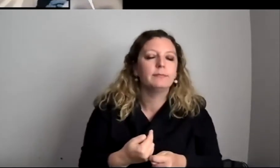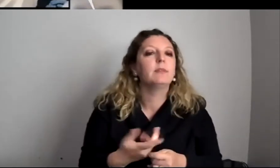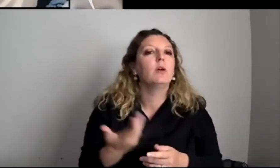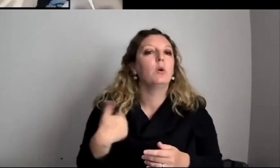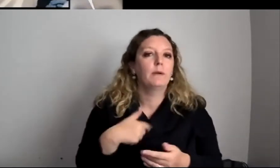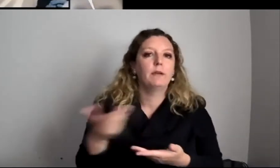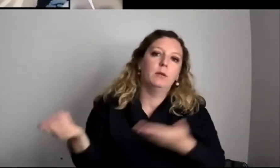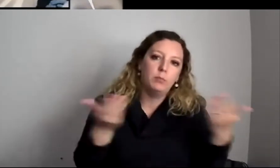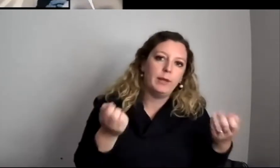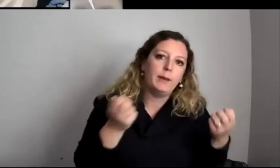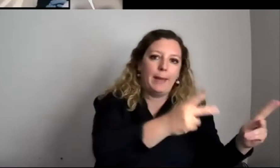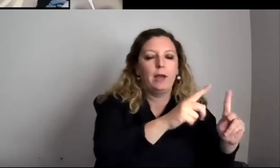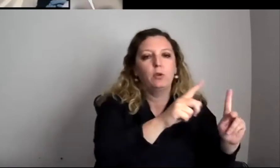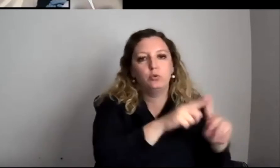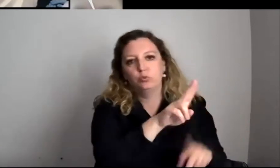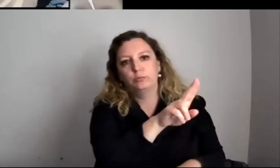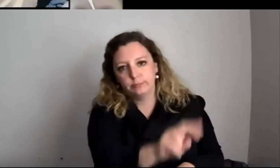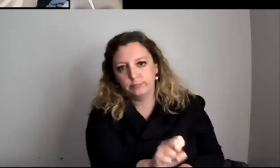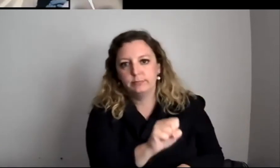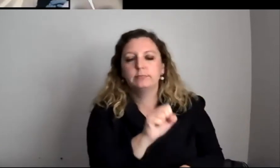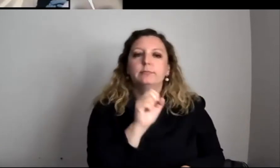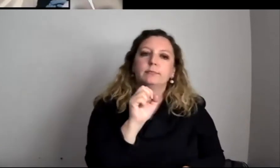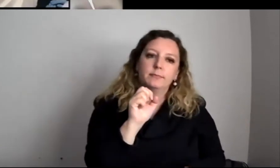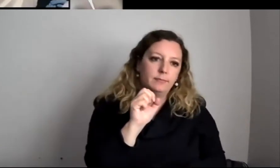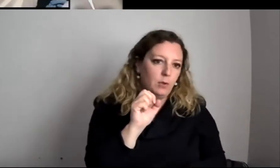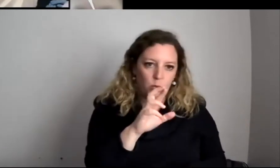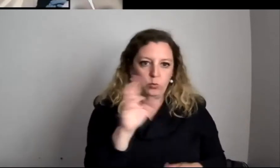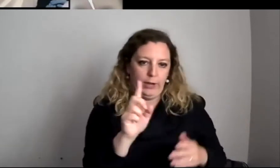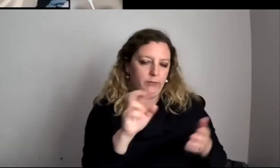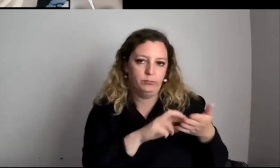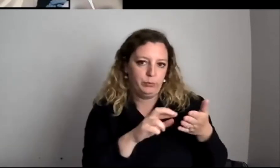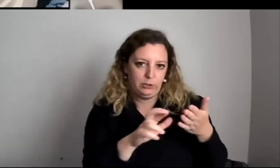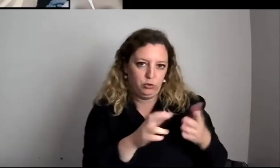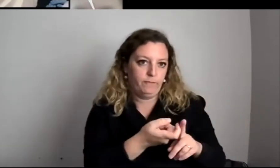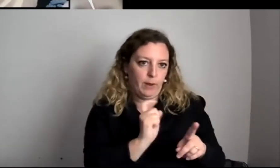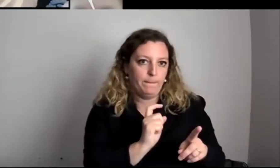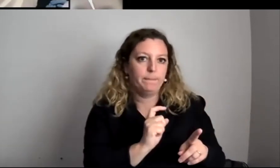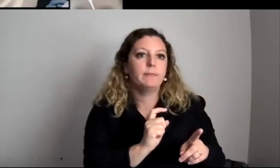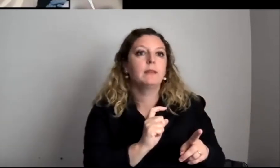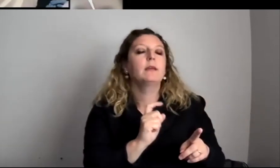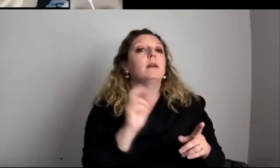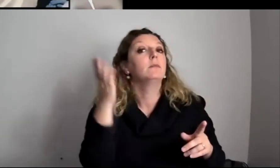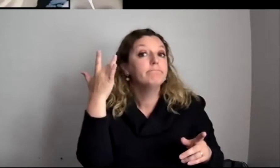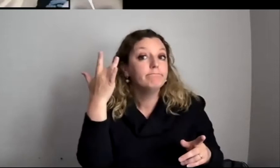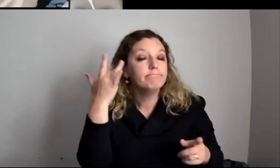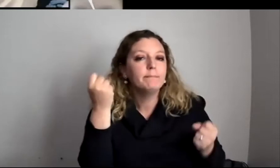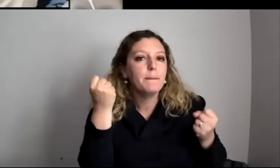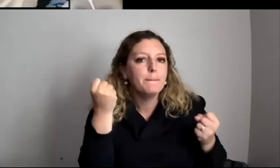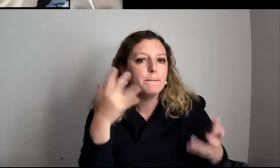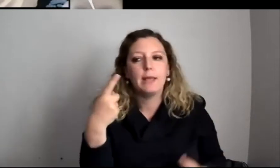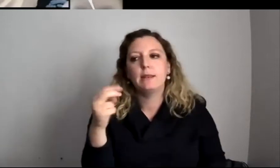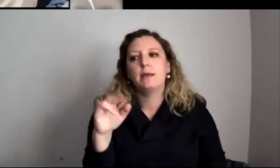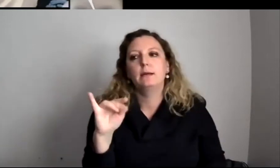to bring them back to the States or bring them back to wherever it is the researcher is from. And this is because many primate